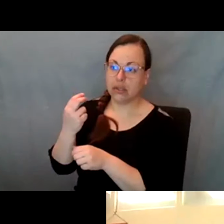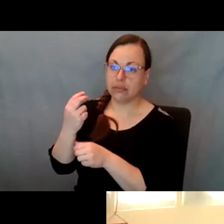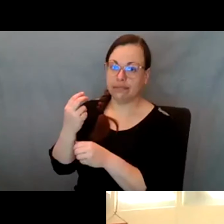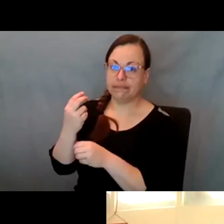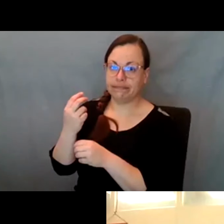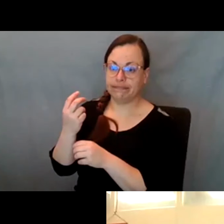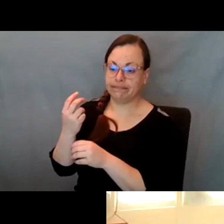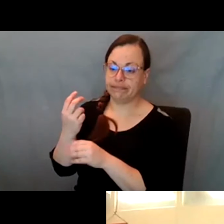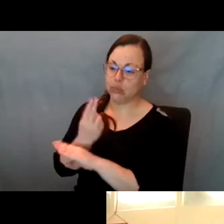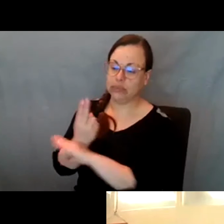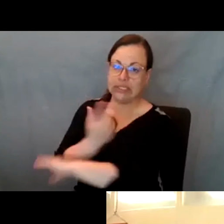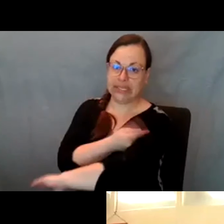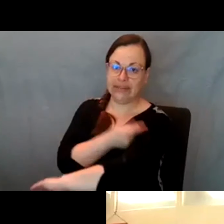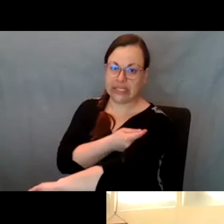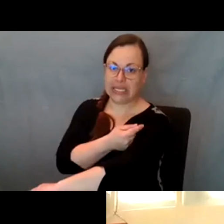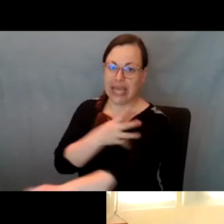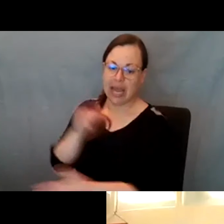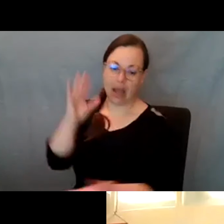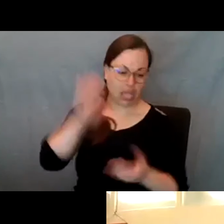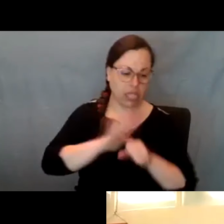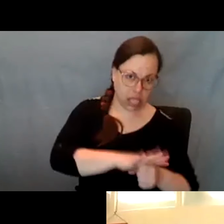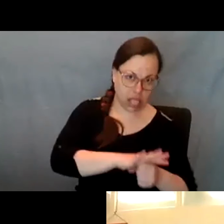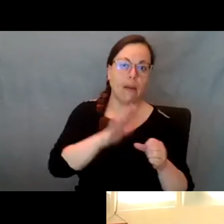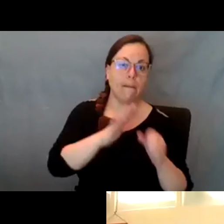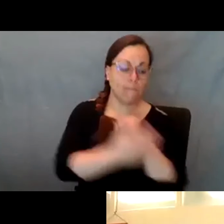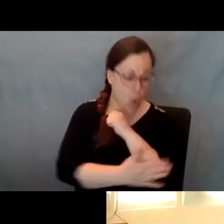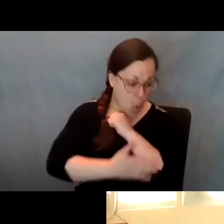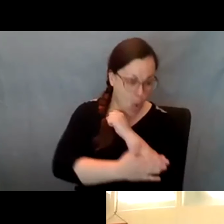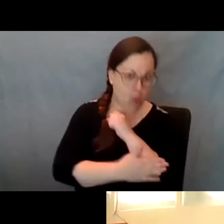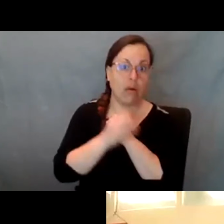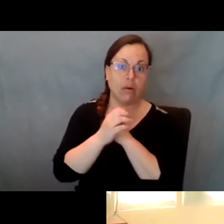of poor or small countries. Can you comment on that?